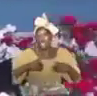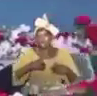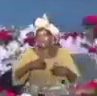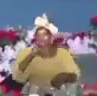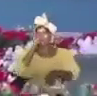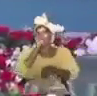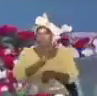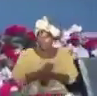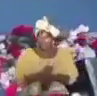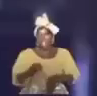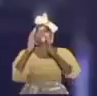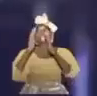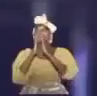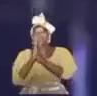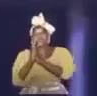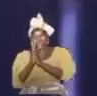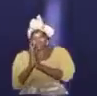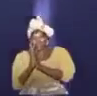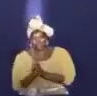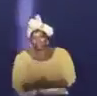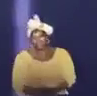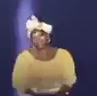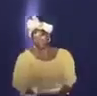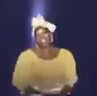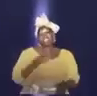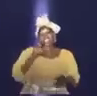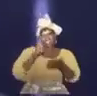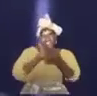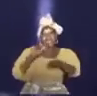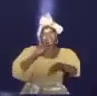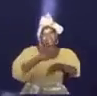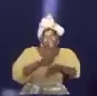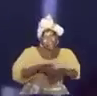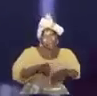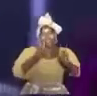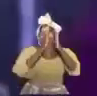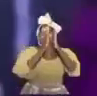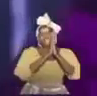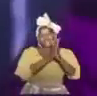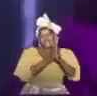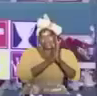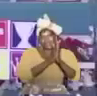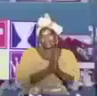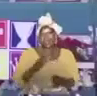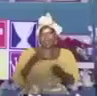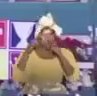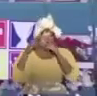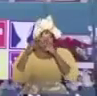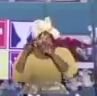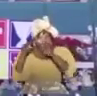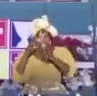news. Pray. Use that time to pray while you are waiting. The Bible says, watch and